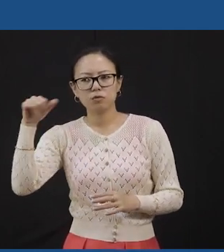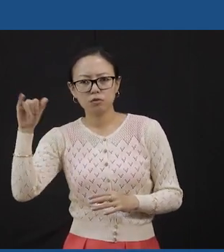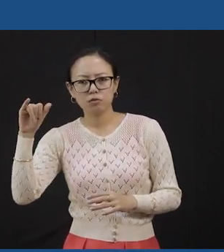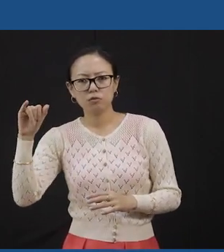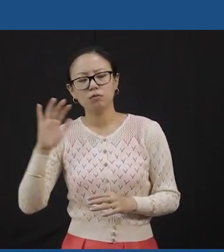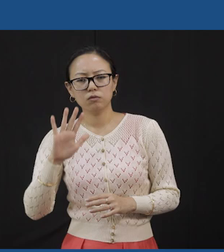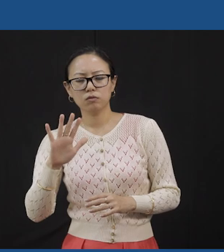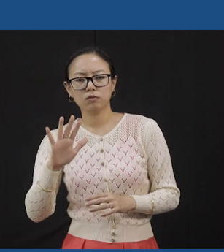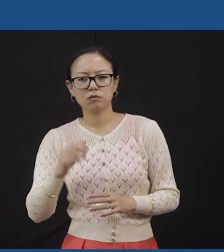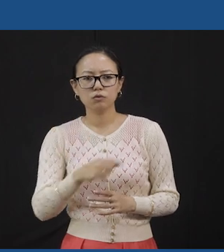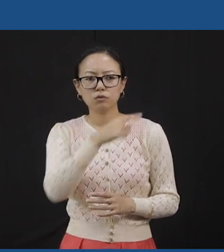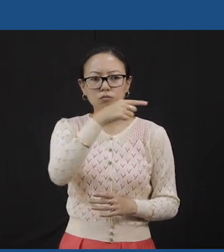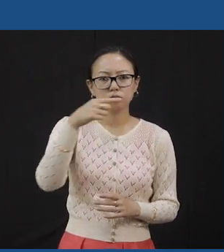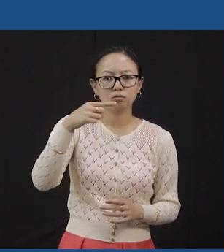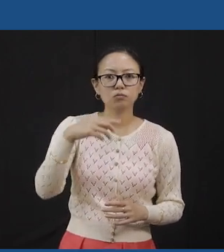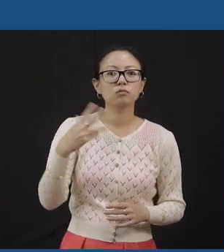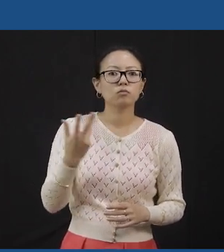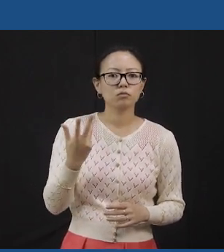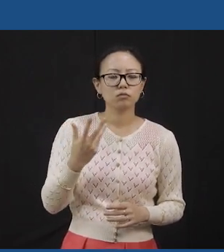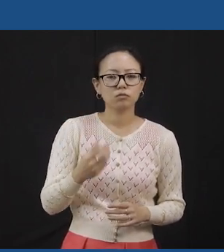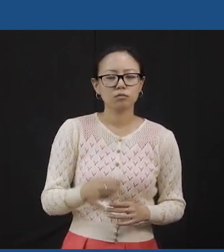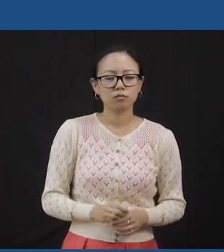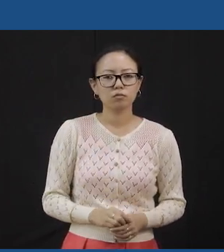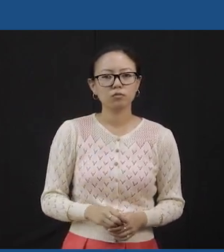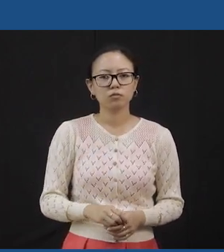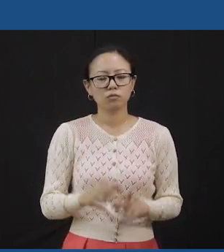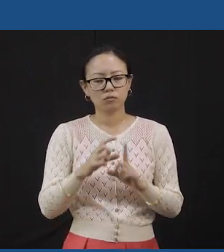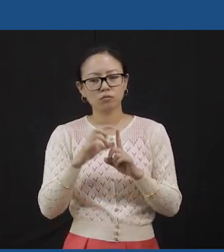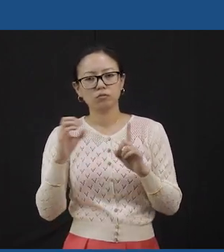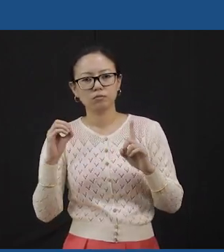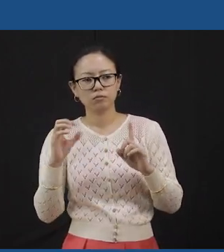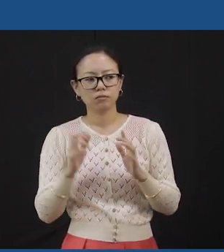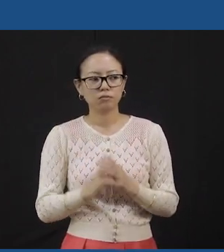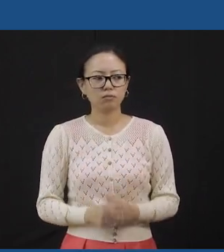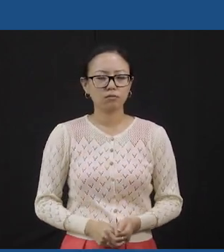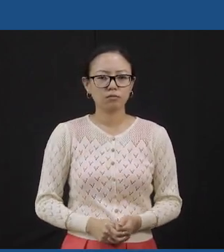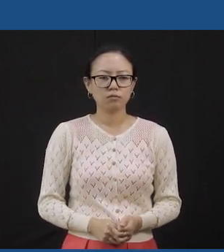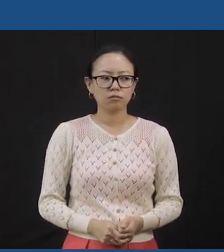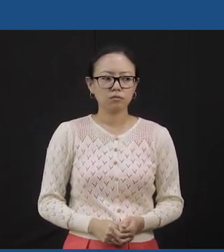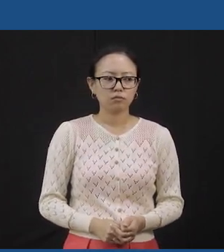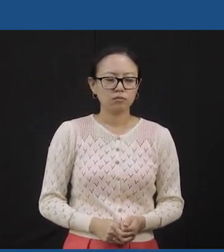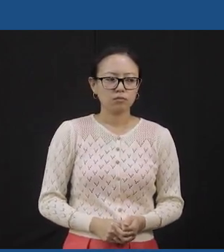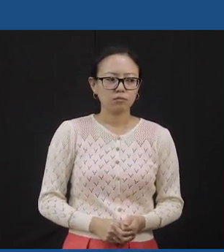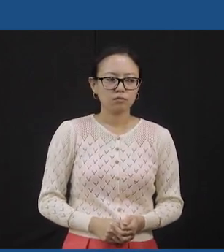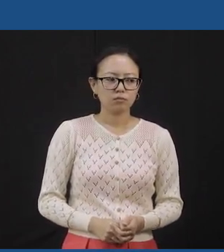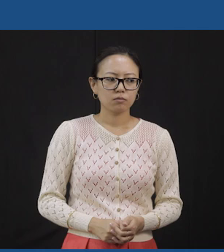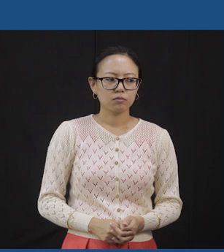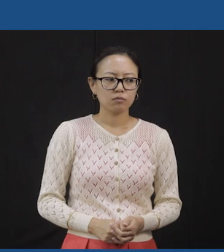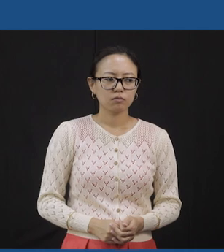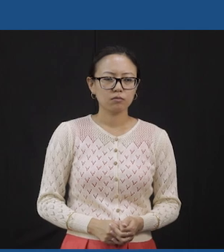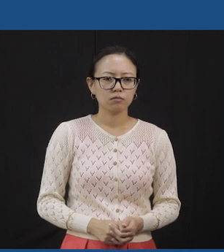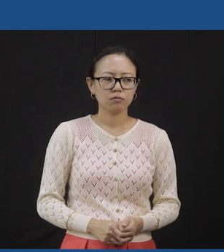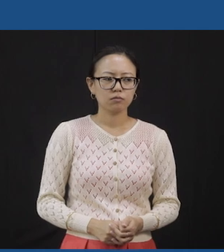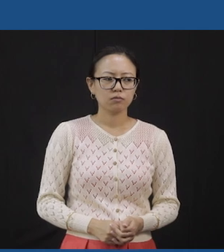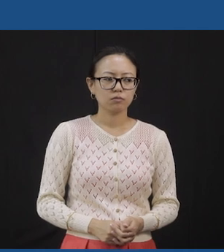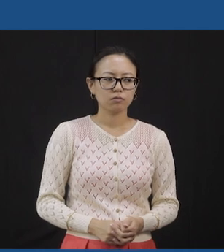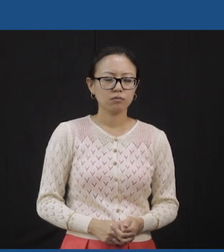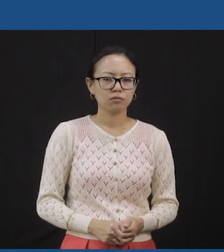again. See, so here the two numbers, the numbers here, this is